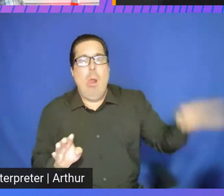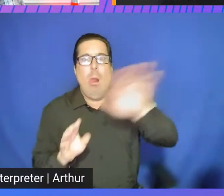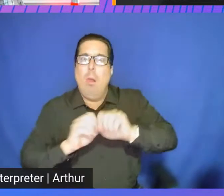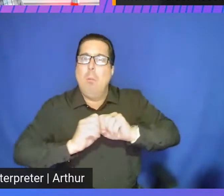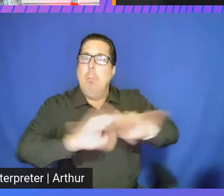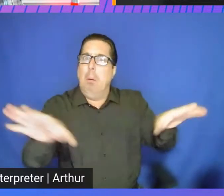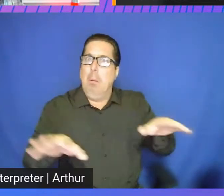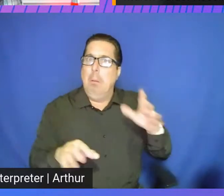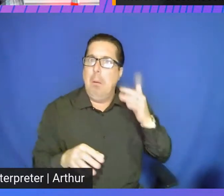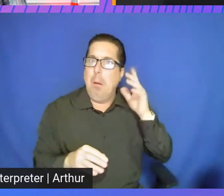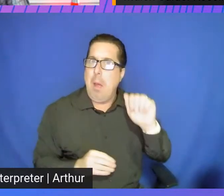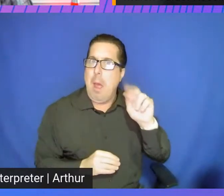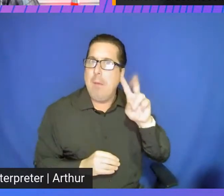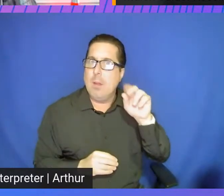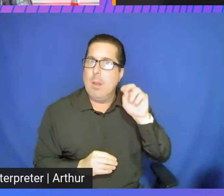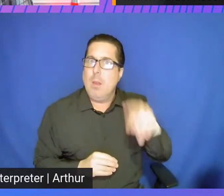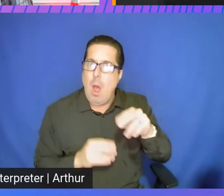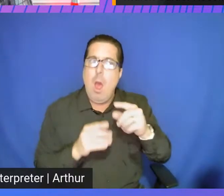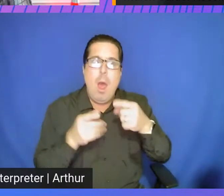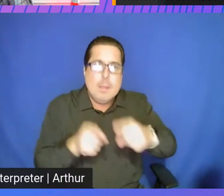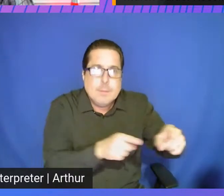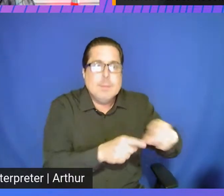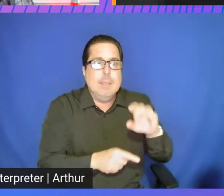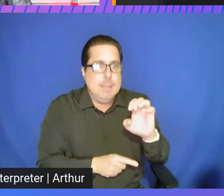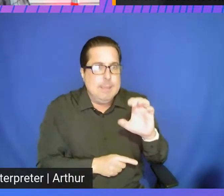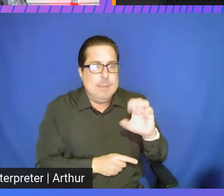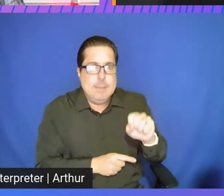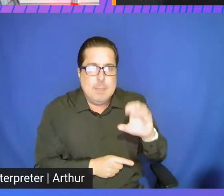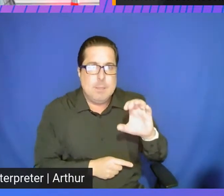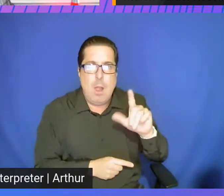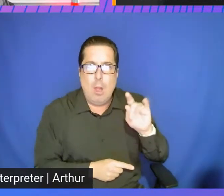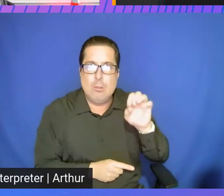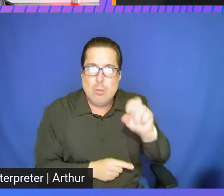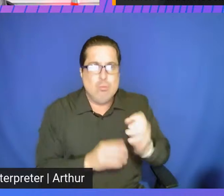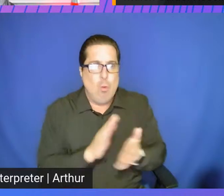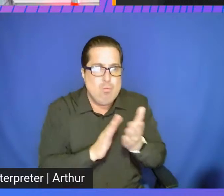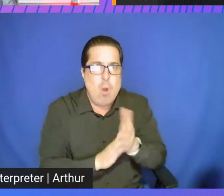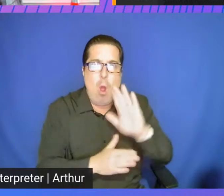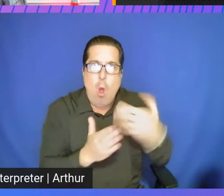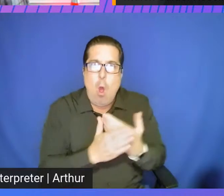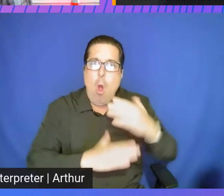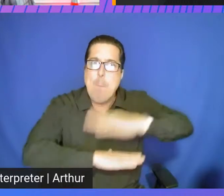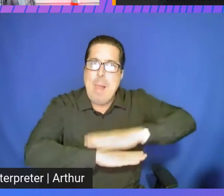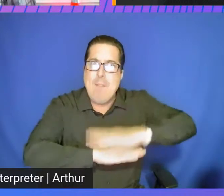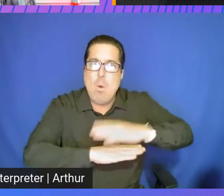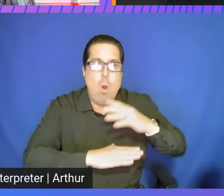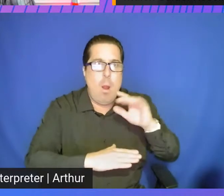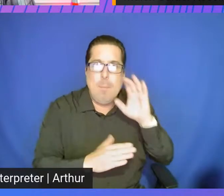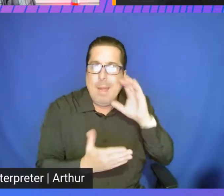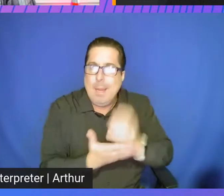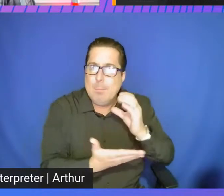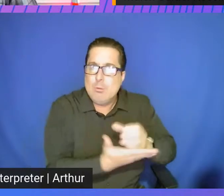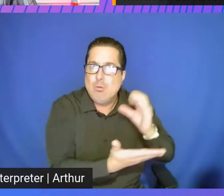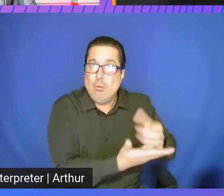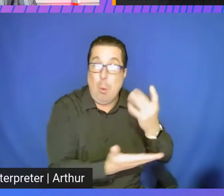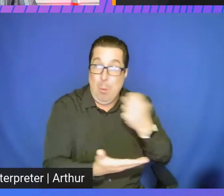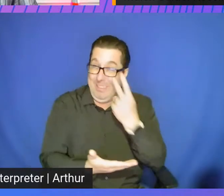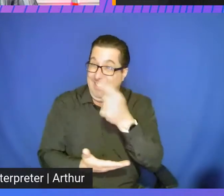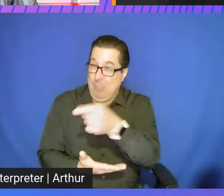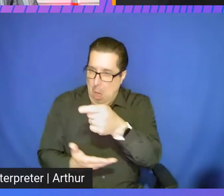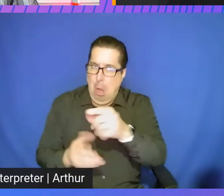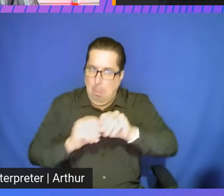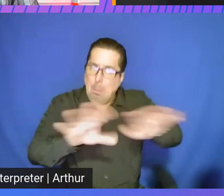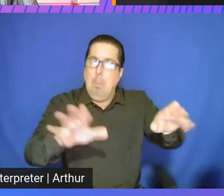instances to ECS clusters and then running those platformed images on there is something we're looking at. And then we'd like to